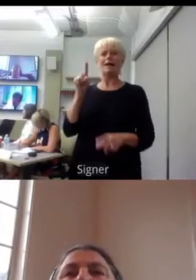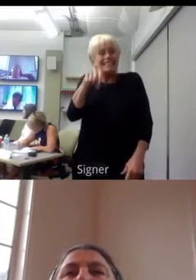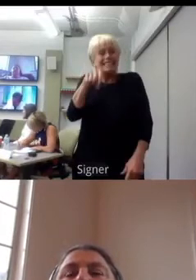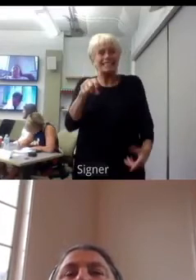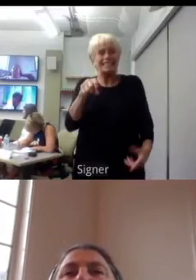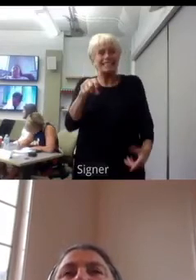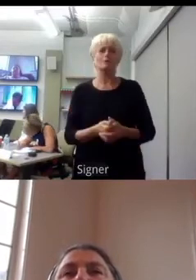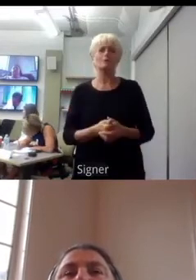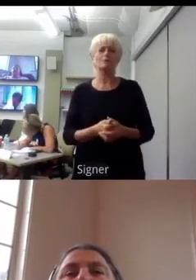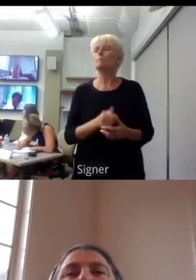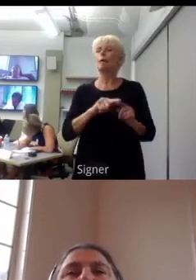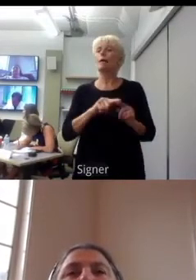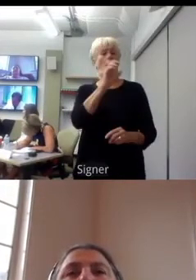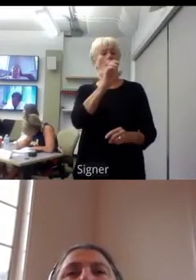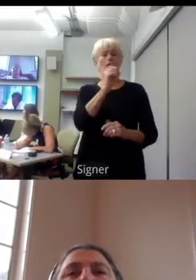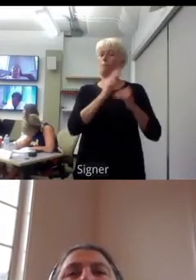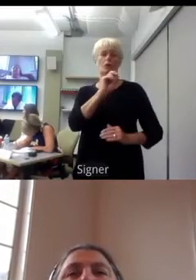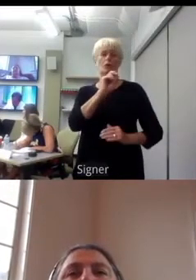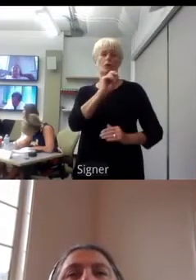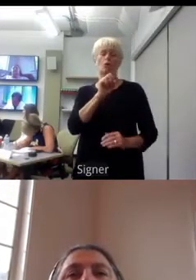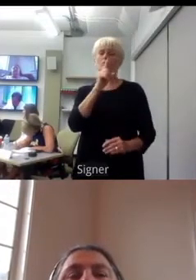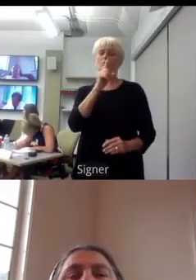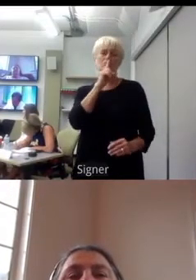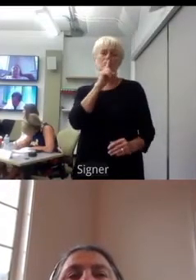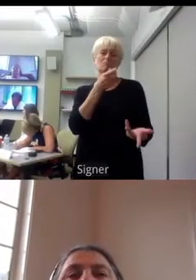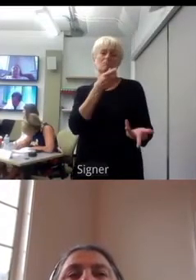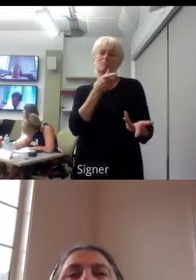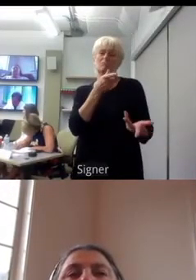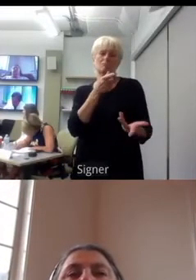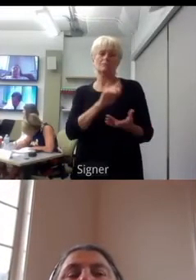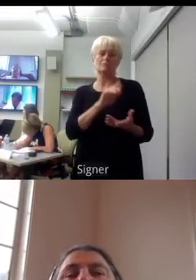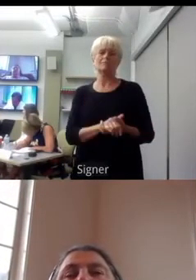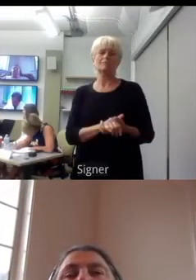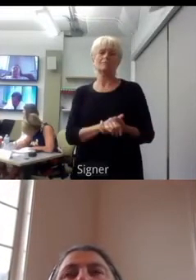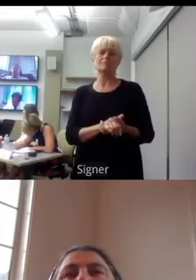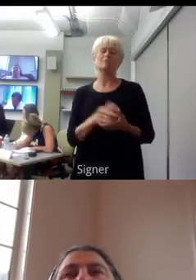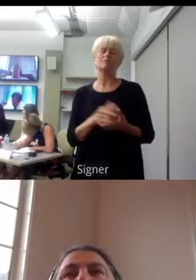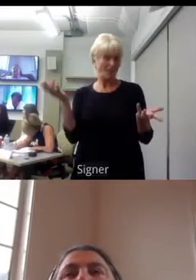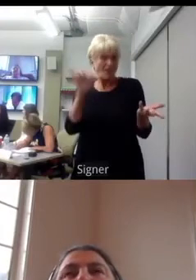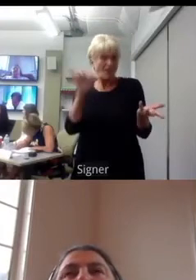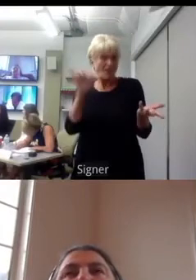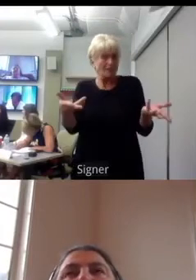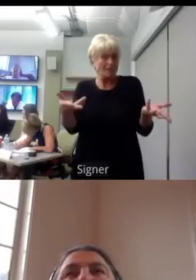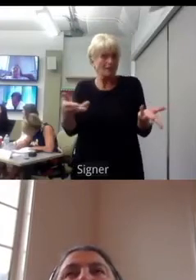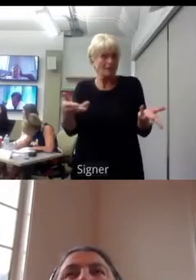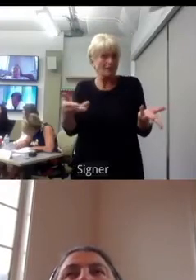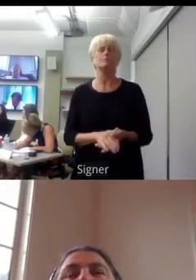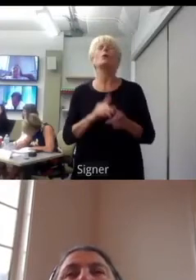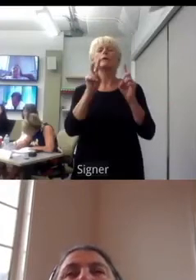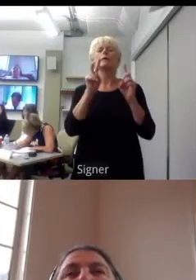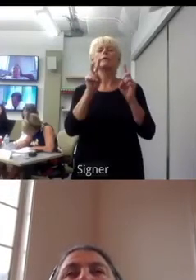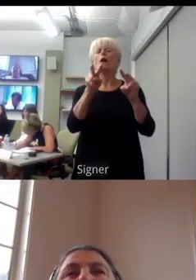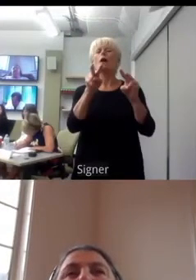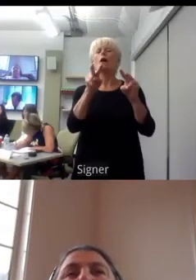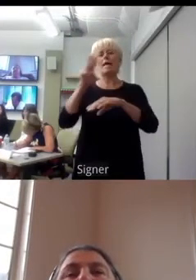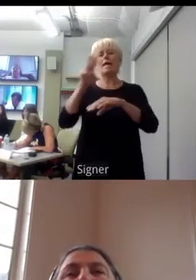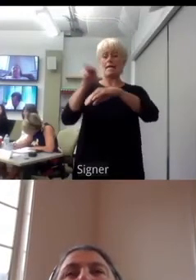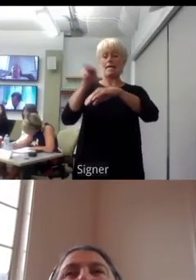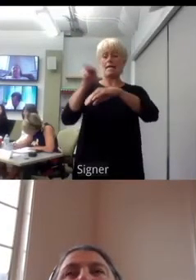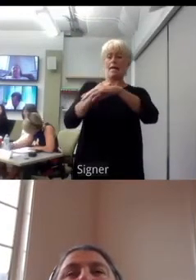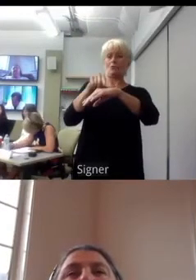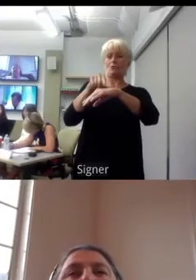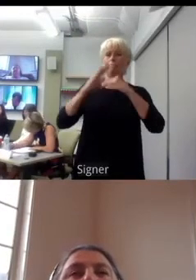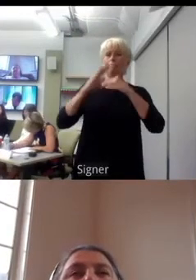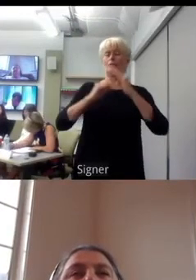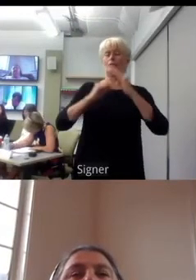cover. Right. Okay, if I could turn your attention now to the National Building Code, because the National Building Code, which is